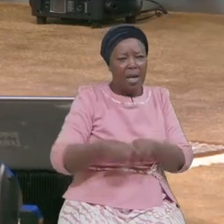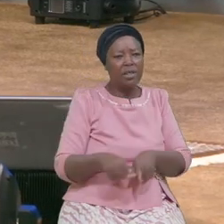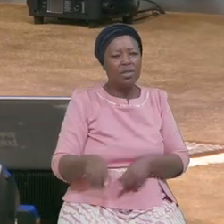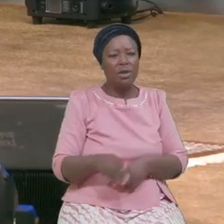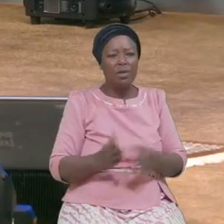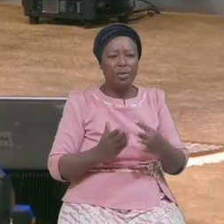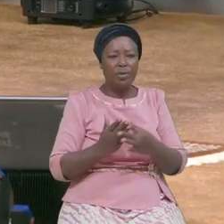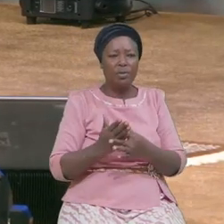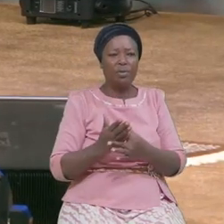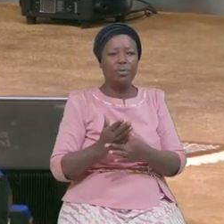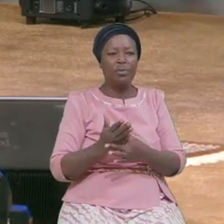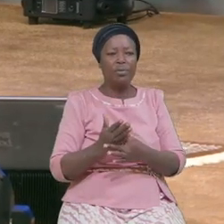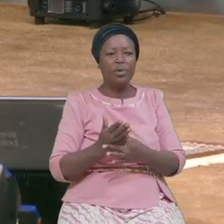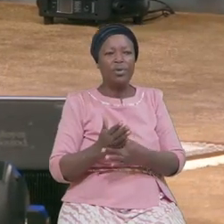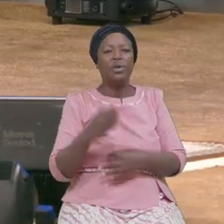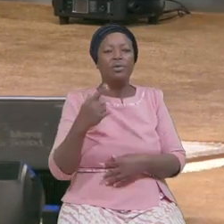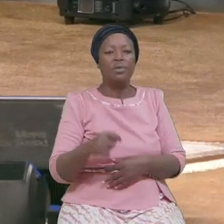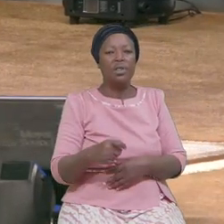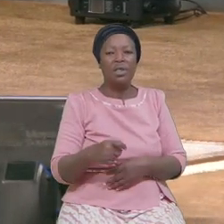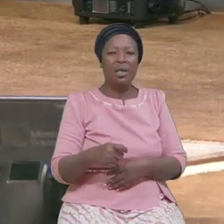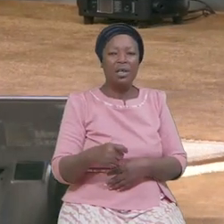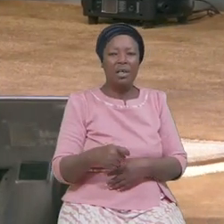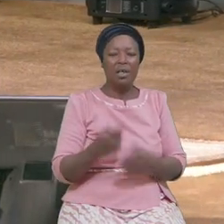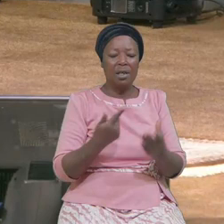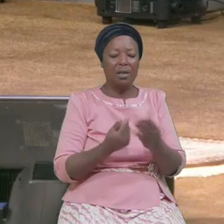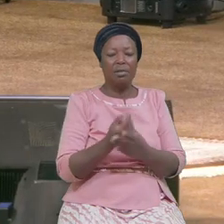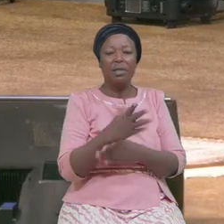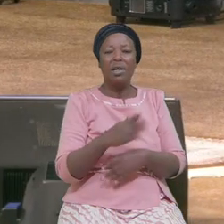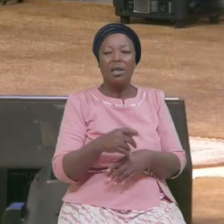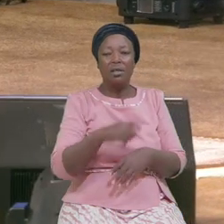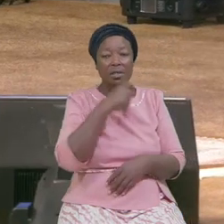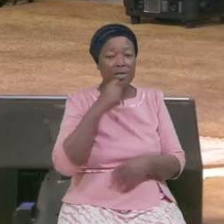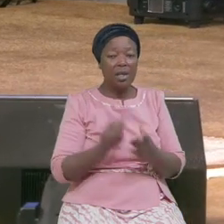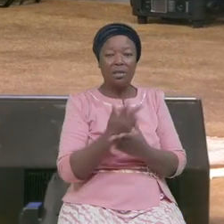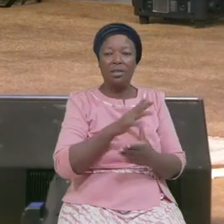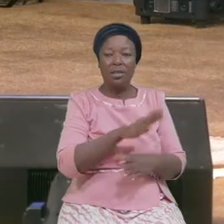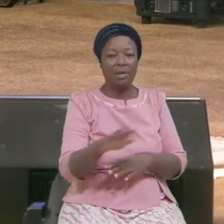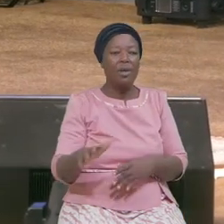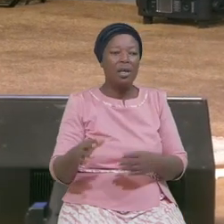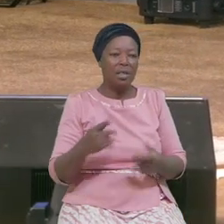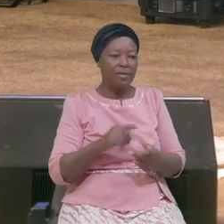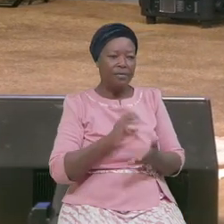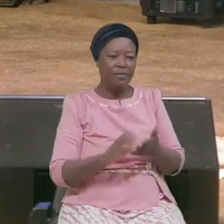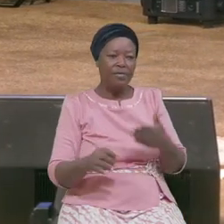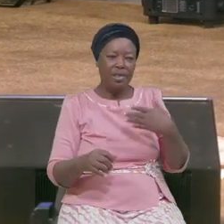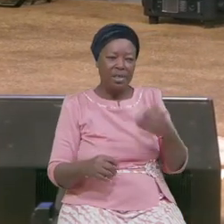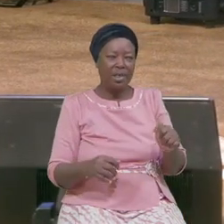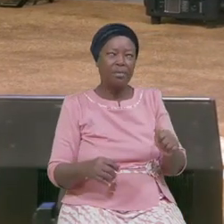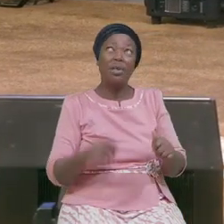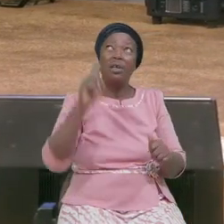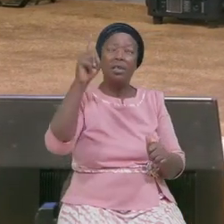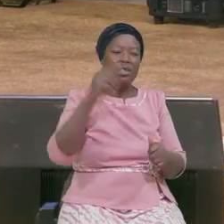the wilderness. Verse 10, in verse 10, he saved them from